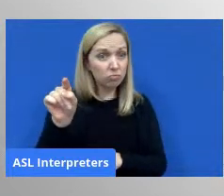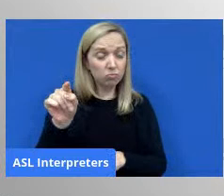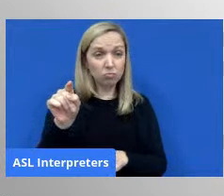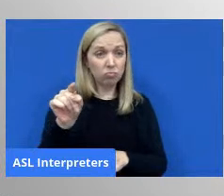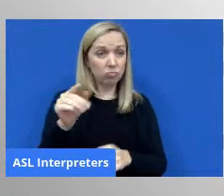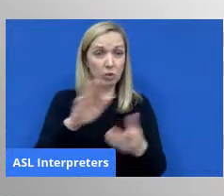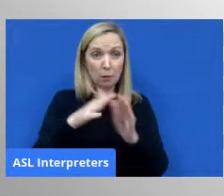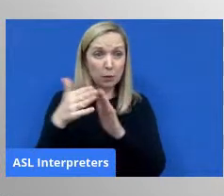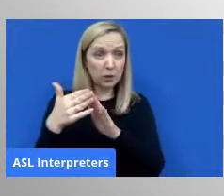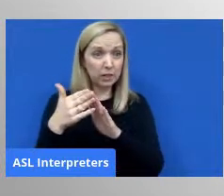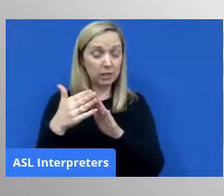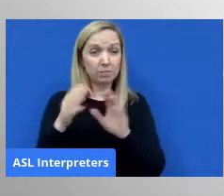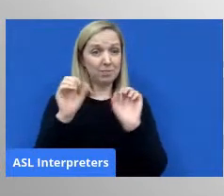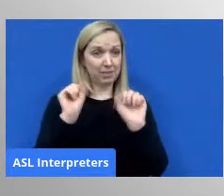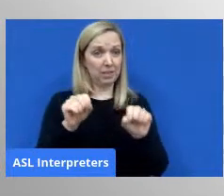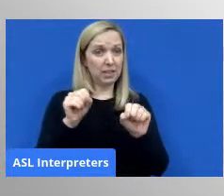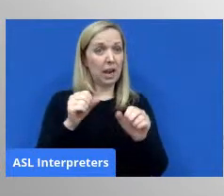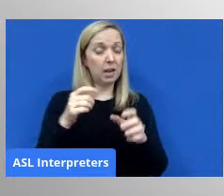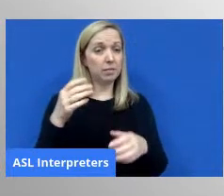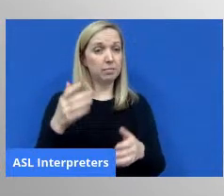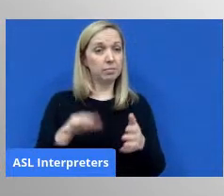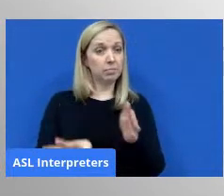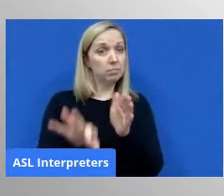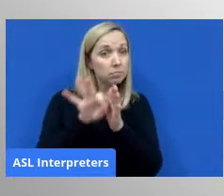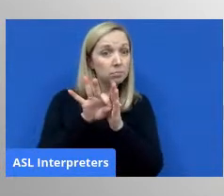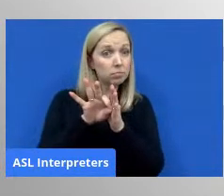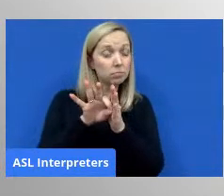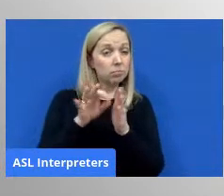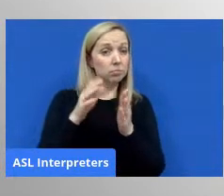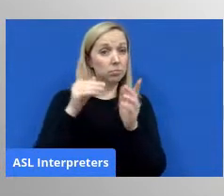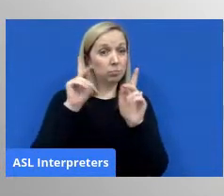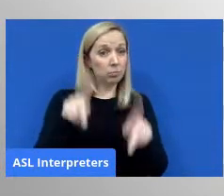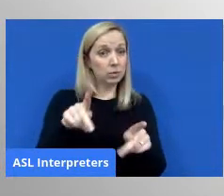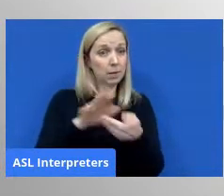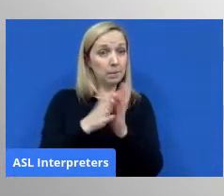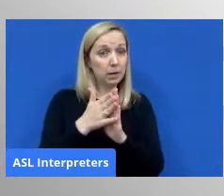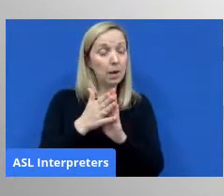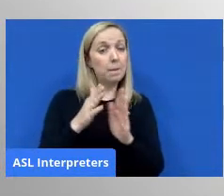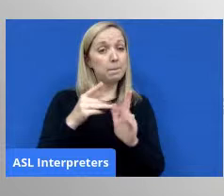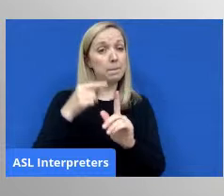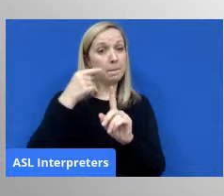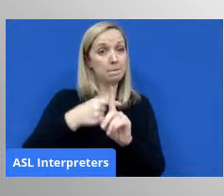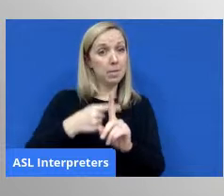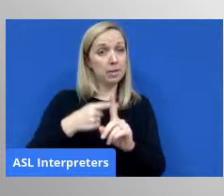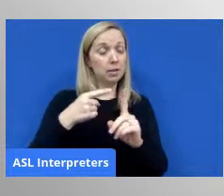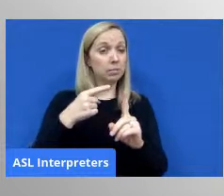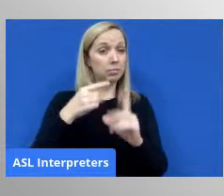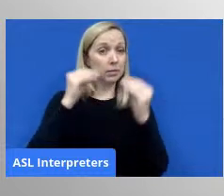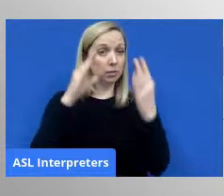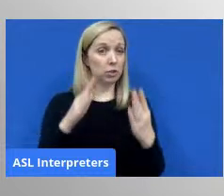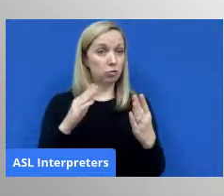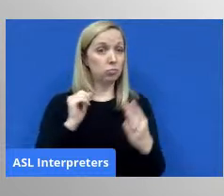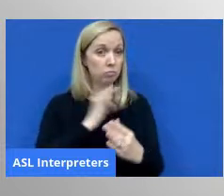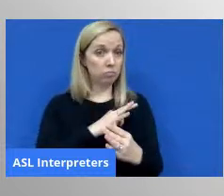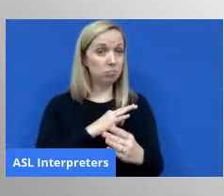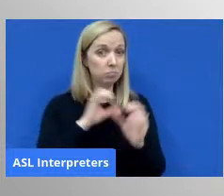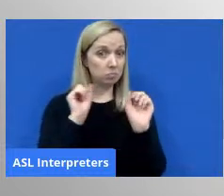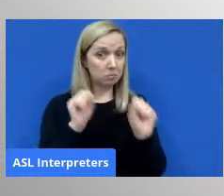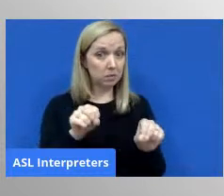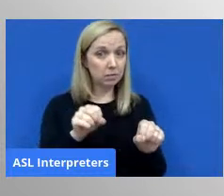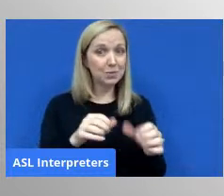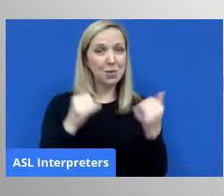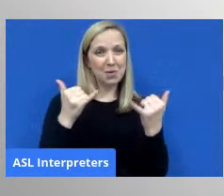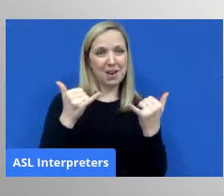and that entry form is located on the district website. So I am tag teaming with Dr. Thomas tonight, so I will